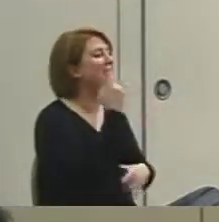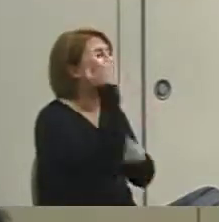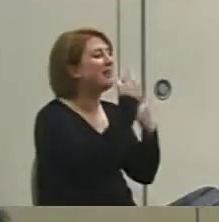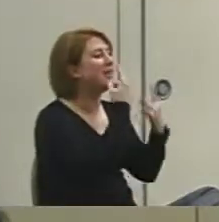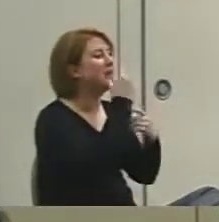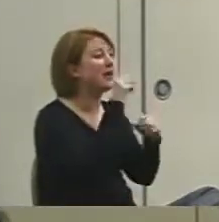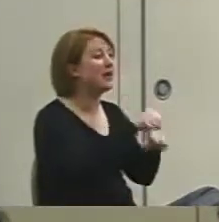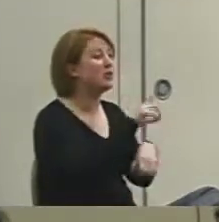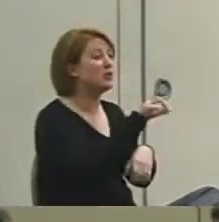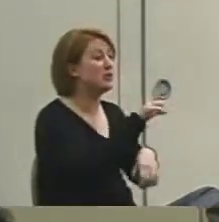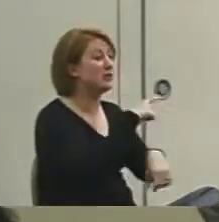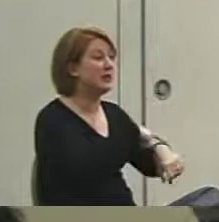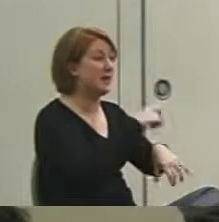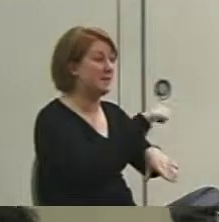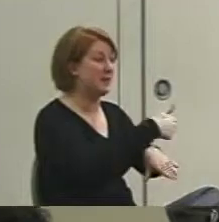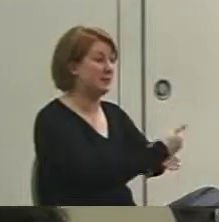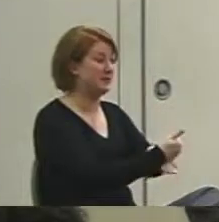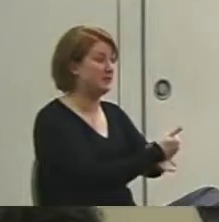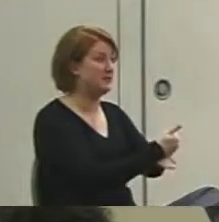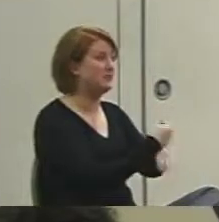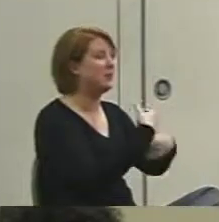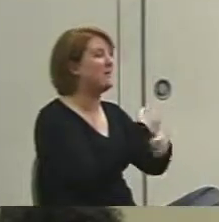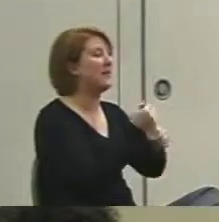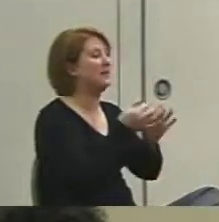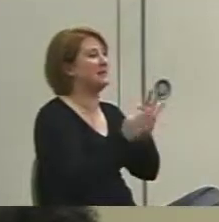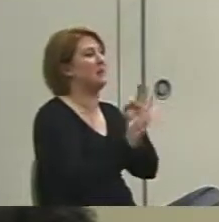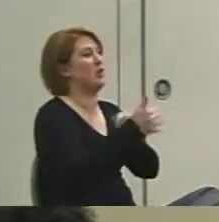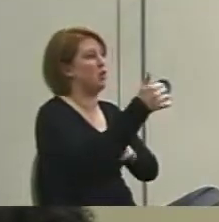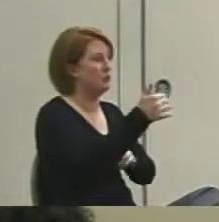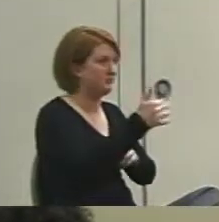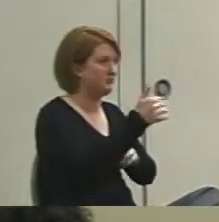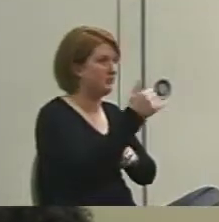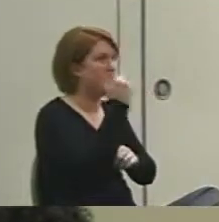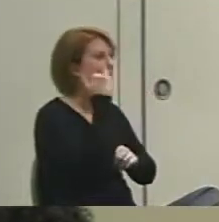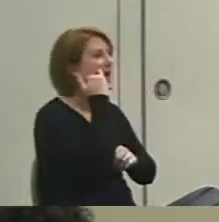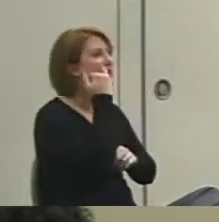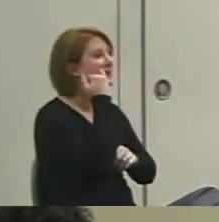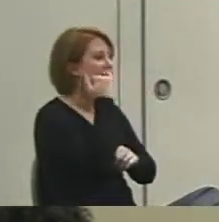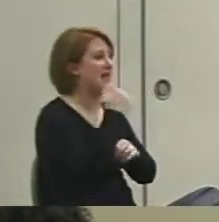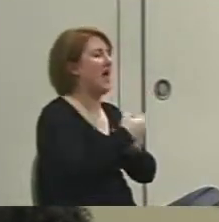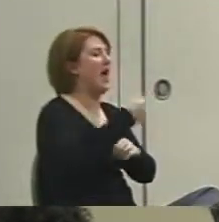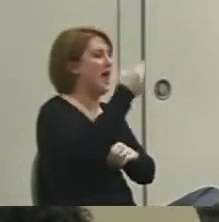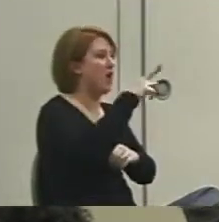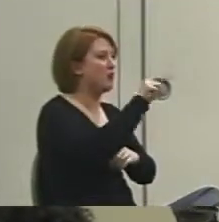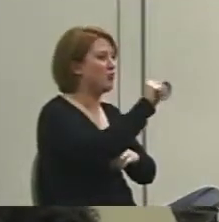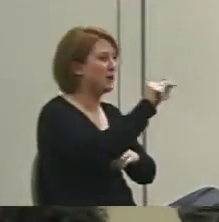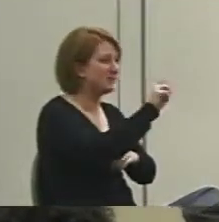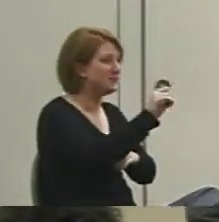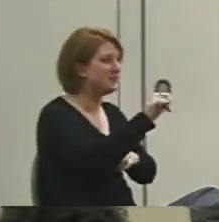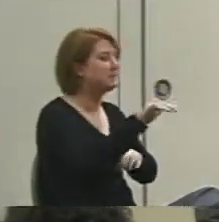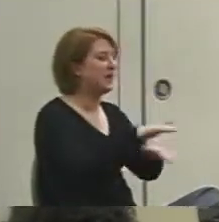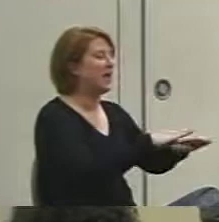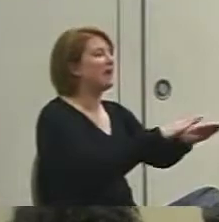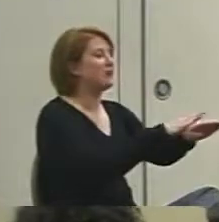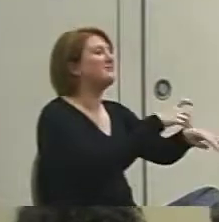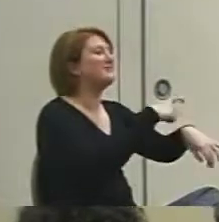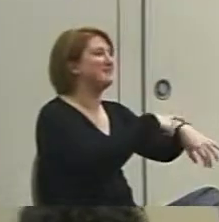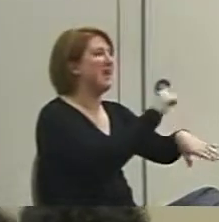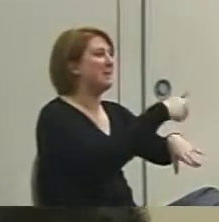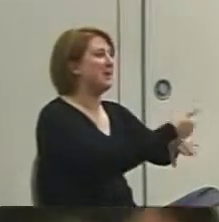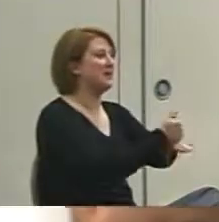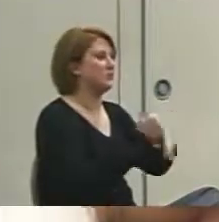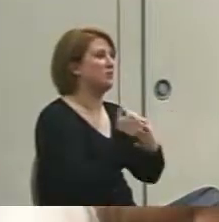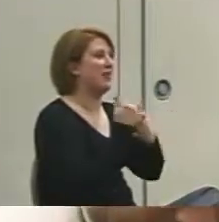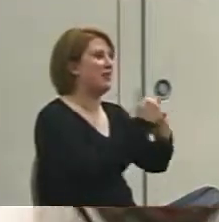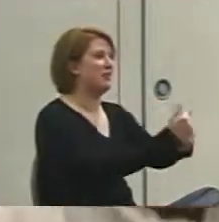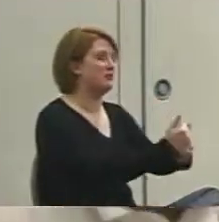think about, can you use time-based to make it simpler? And if it's a high rate behavior especially, time-based can really